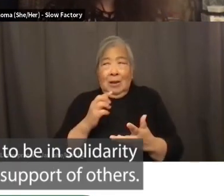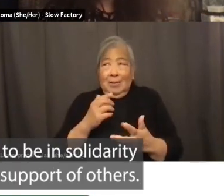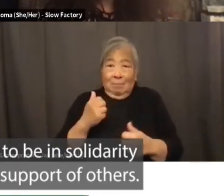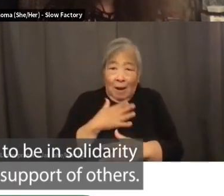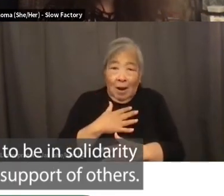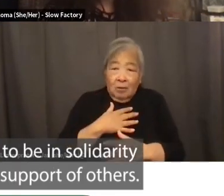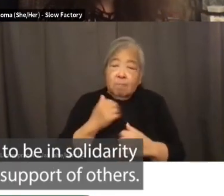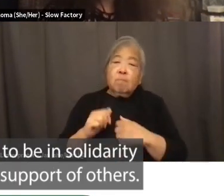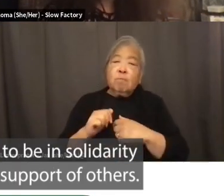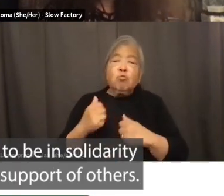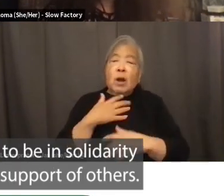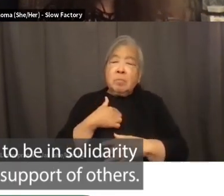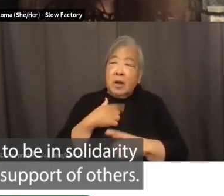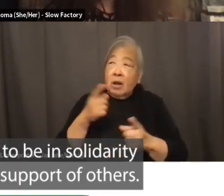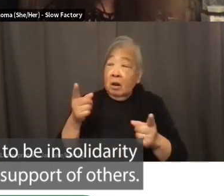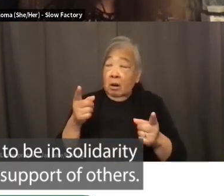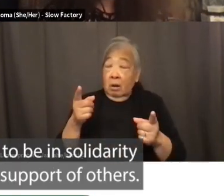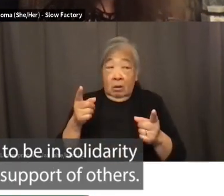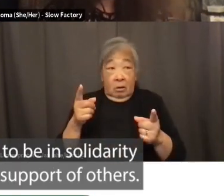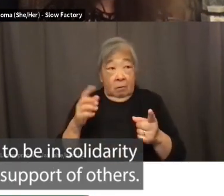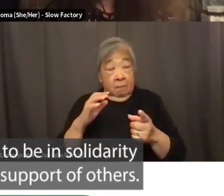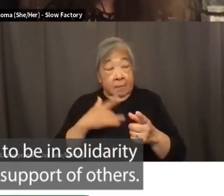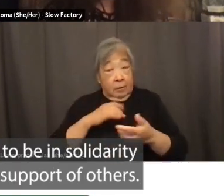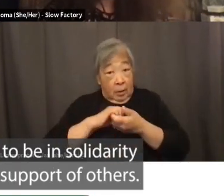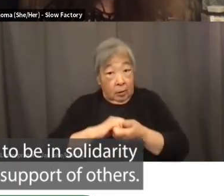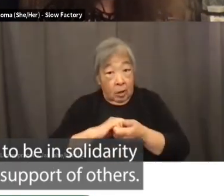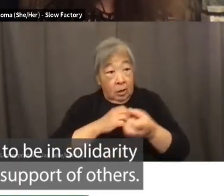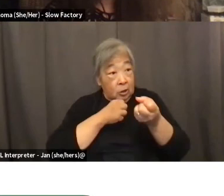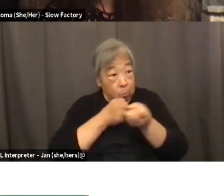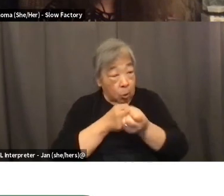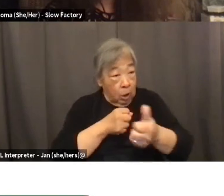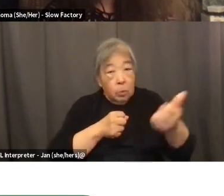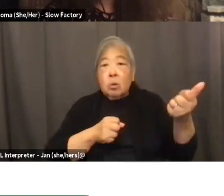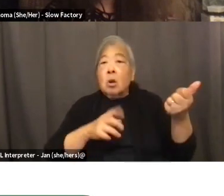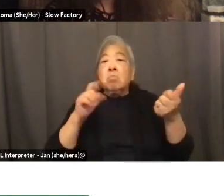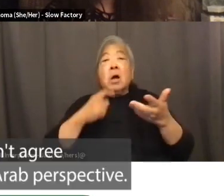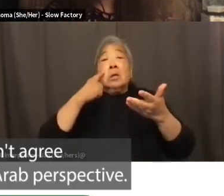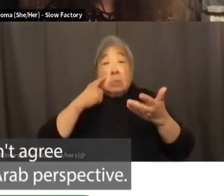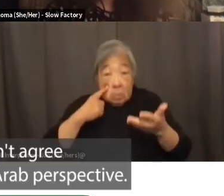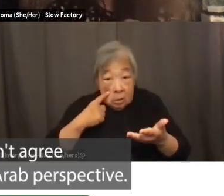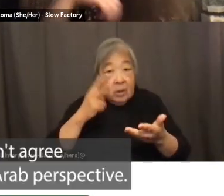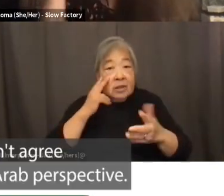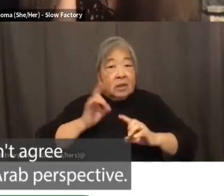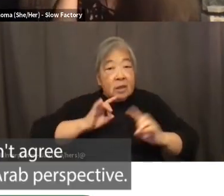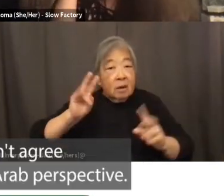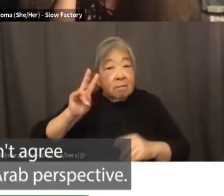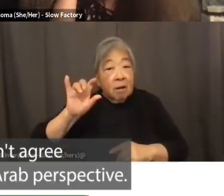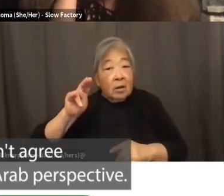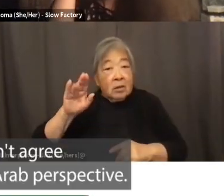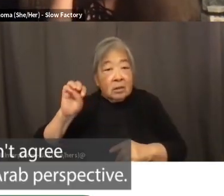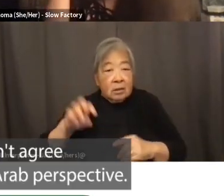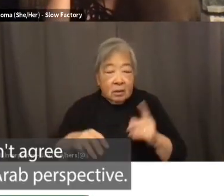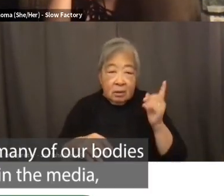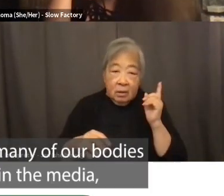see violence in order to be in solidarity or to mobilize in support of others. I couldn't agree more. From an